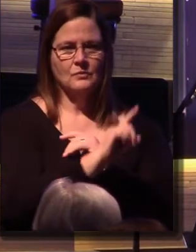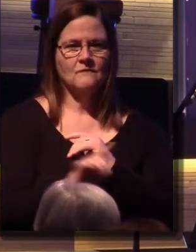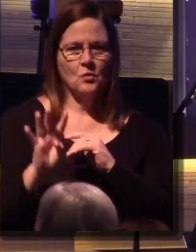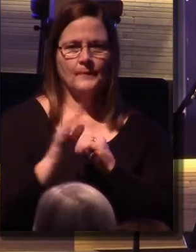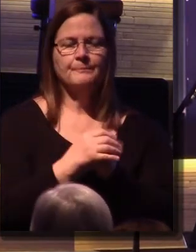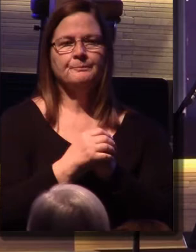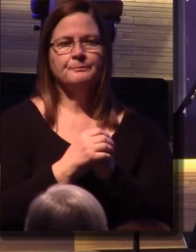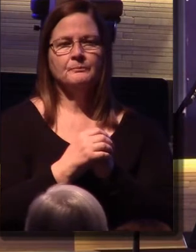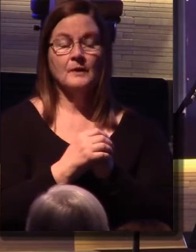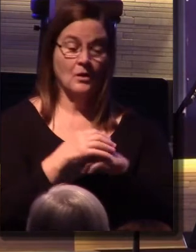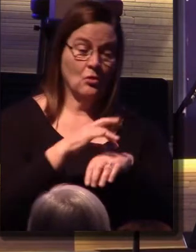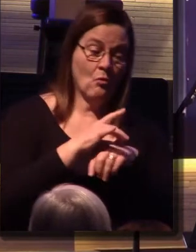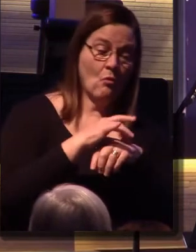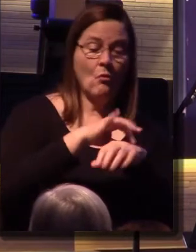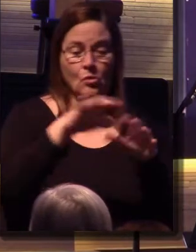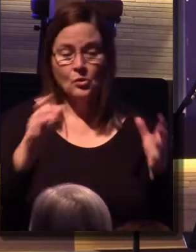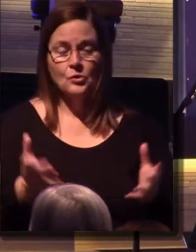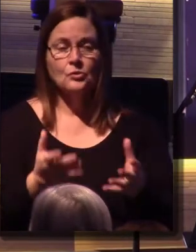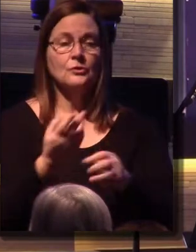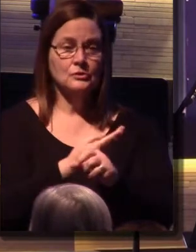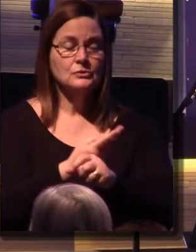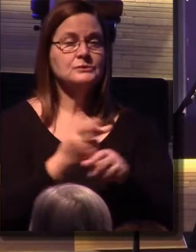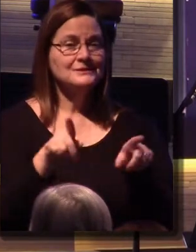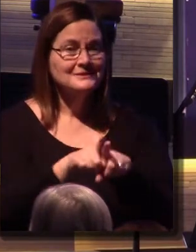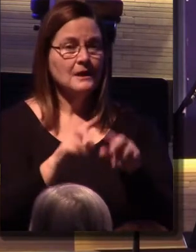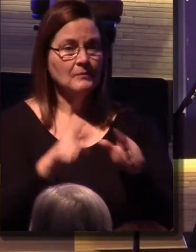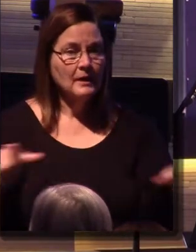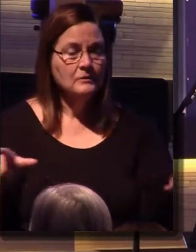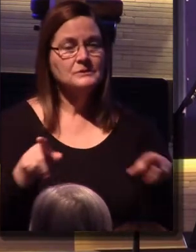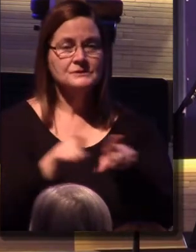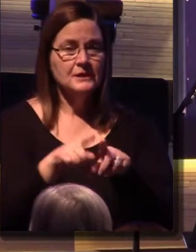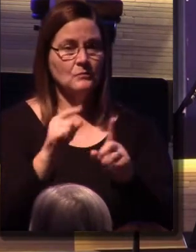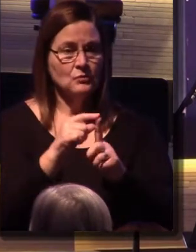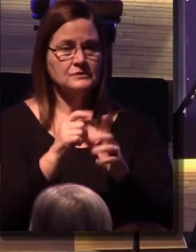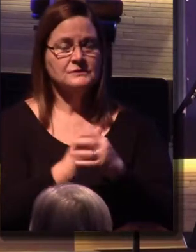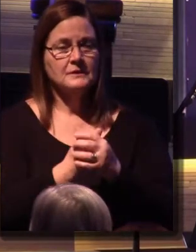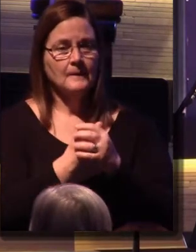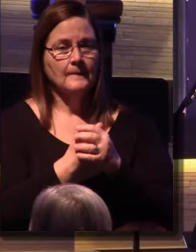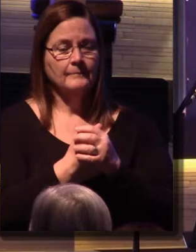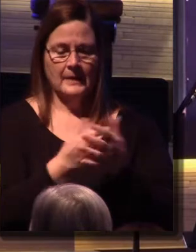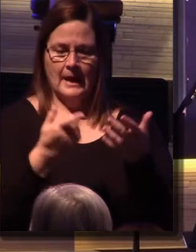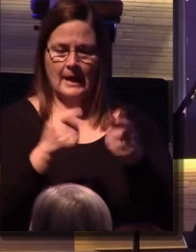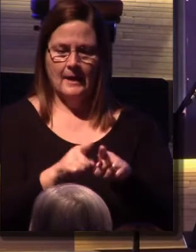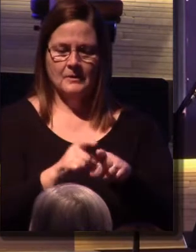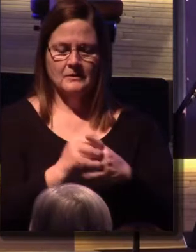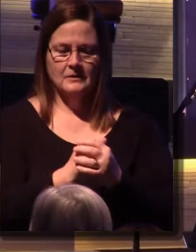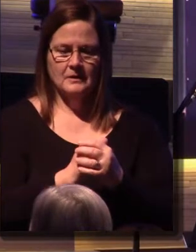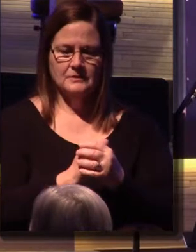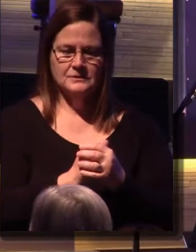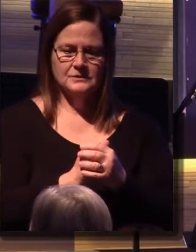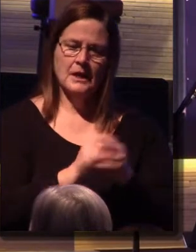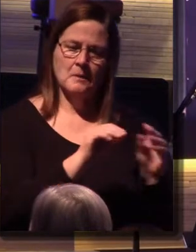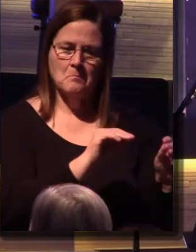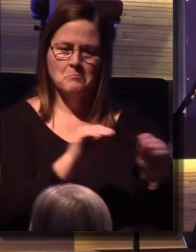verses 1 through 4, and it says, now the whole earth used the same language and the same words. It came about as